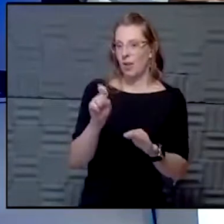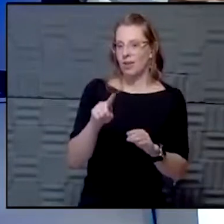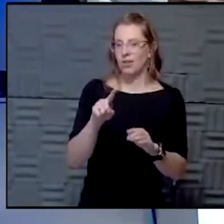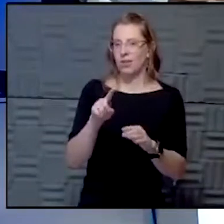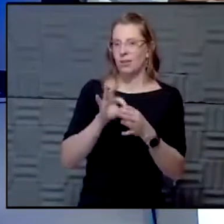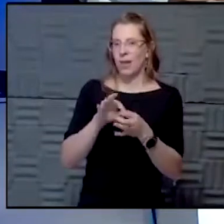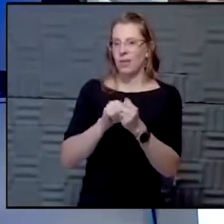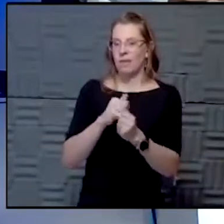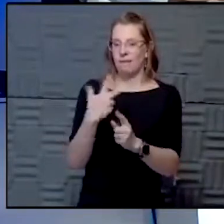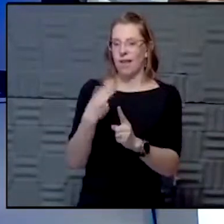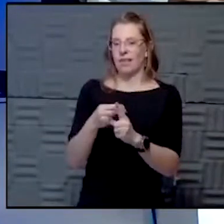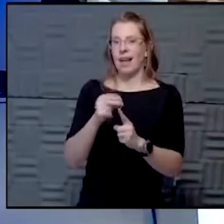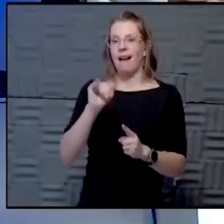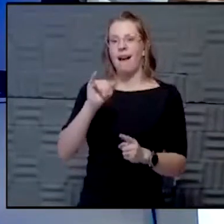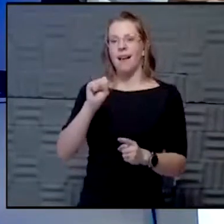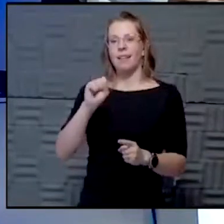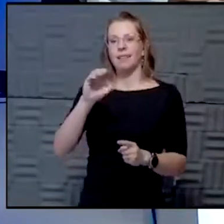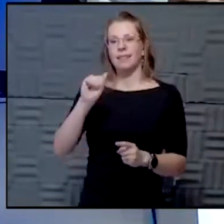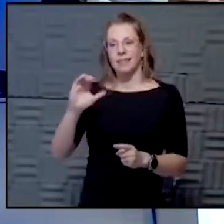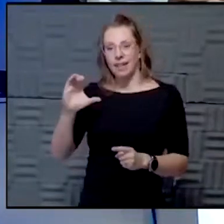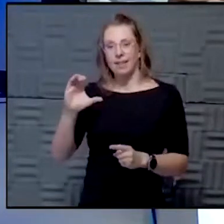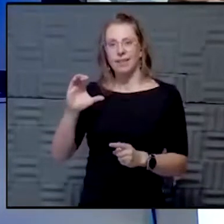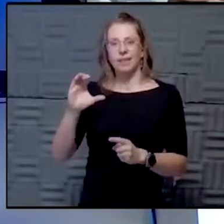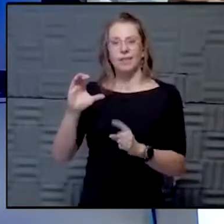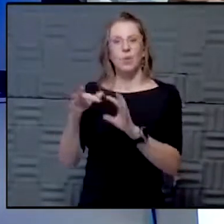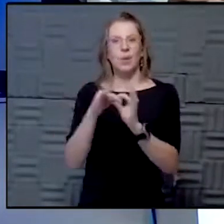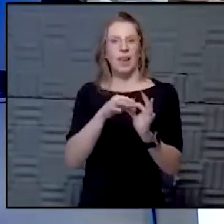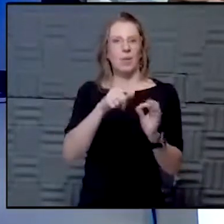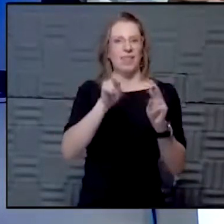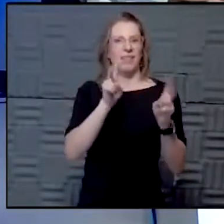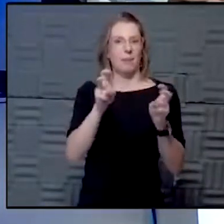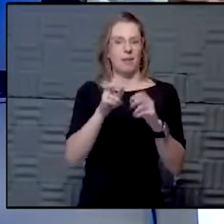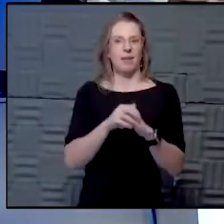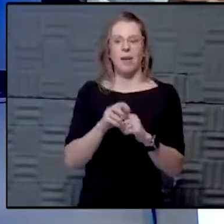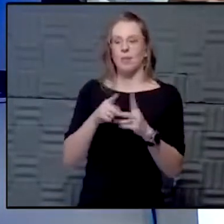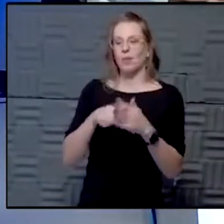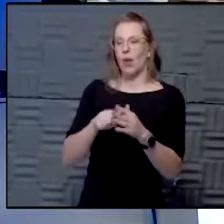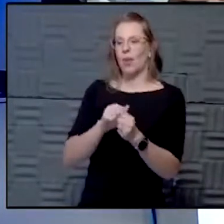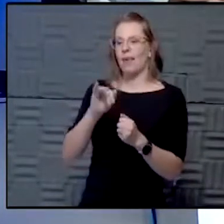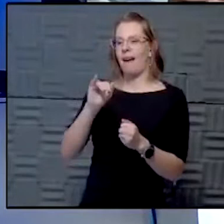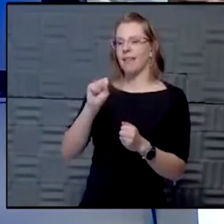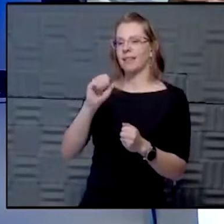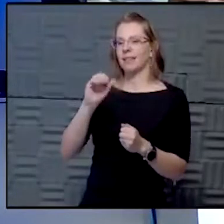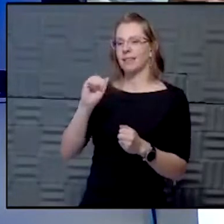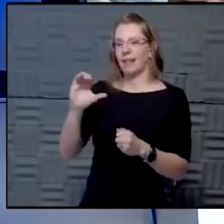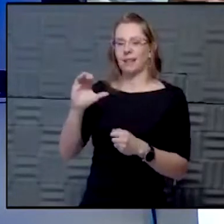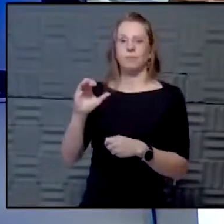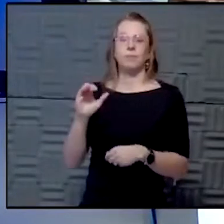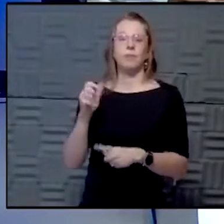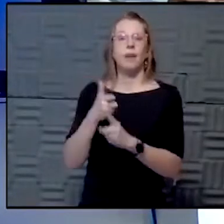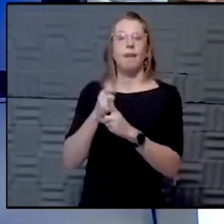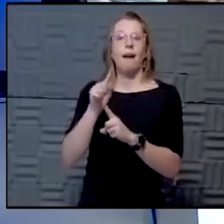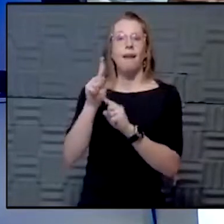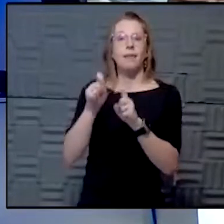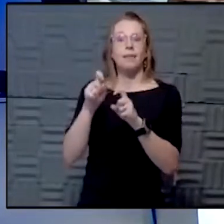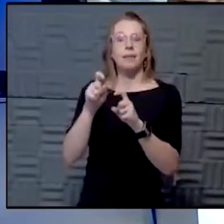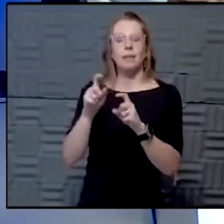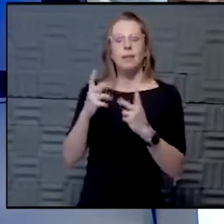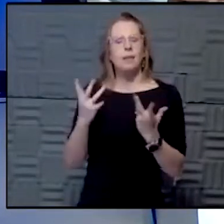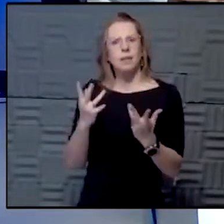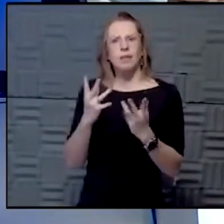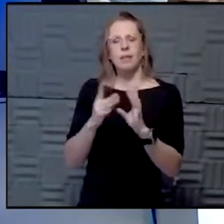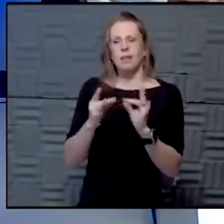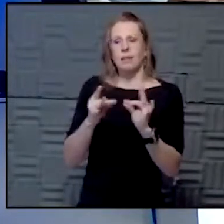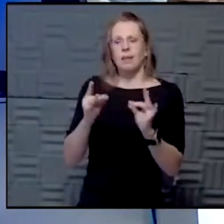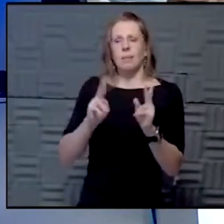Isaac has two questions that are on topic that I think are really good. So I'm going to start with Isaac. Isaac asks, what do you say to people who